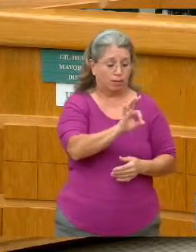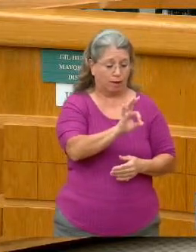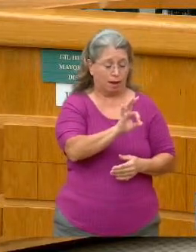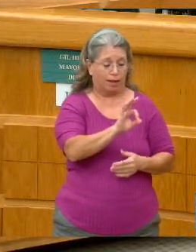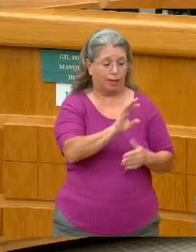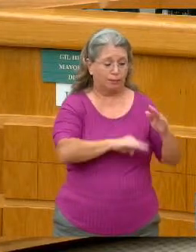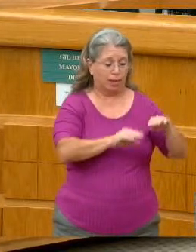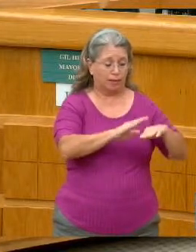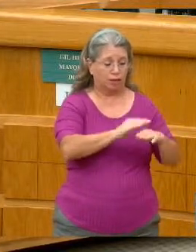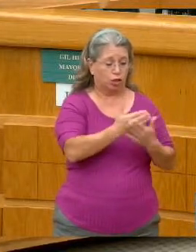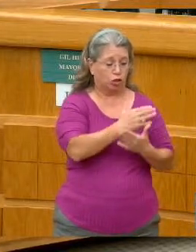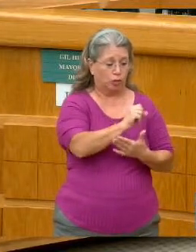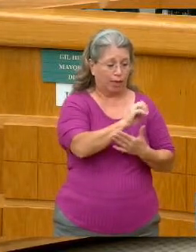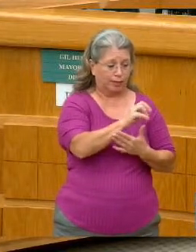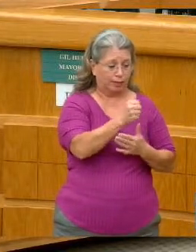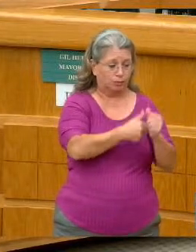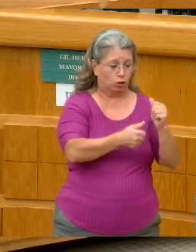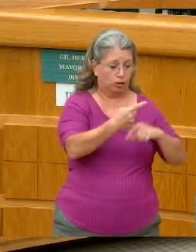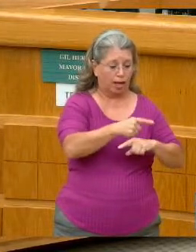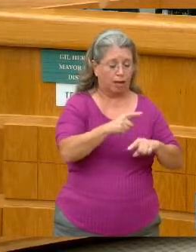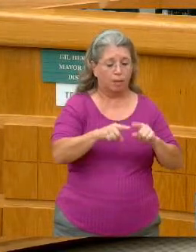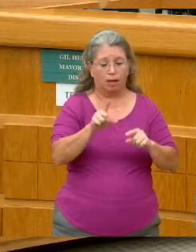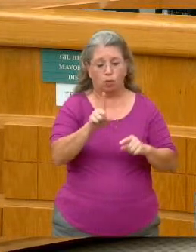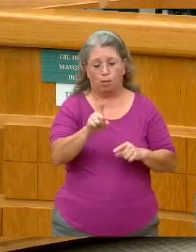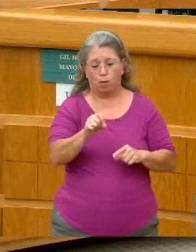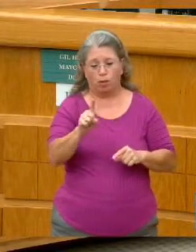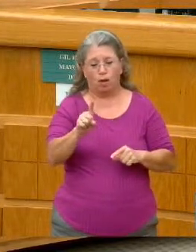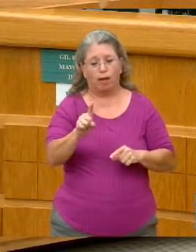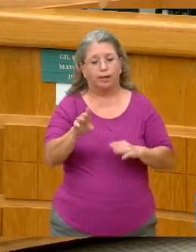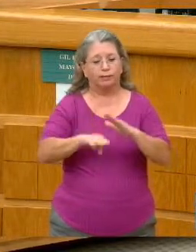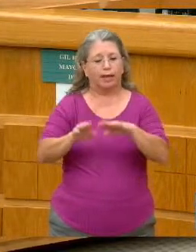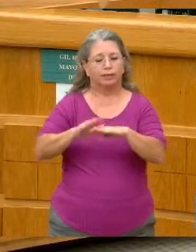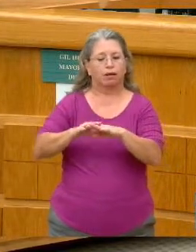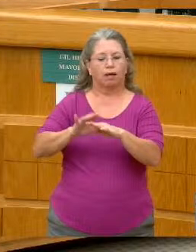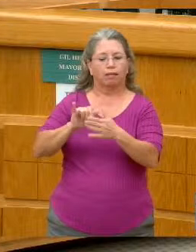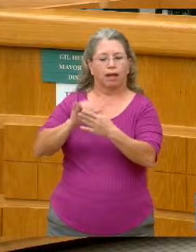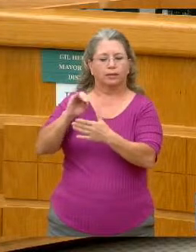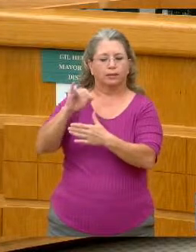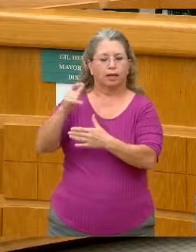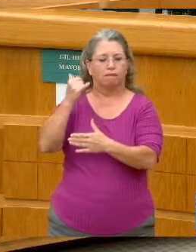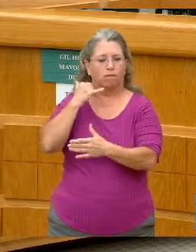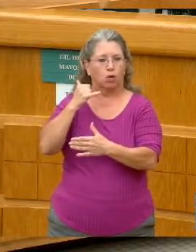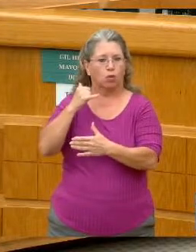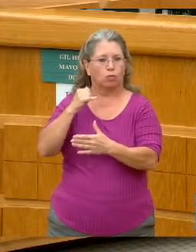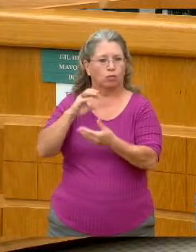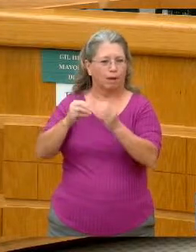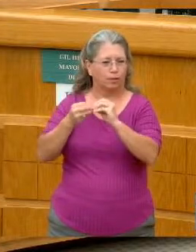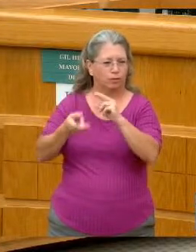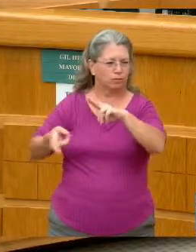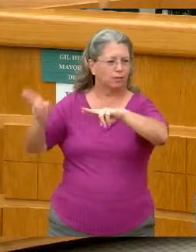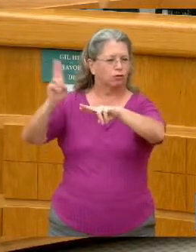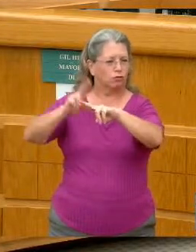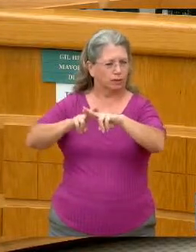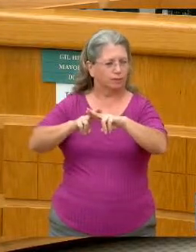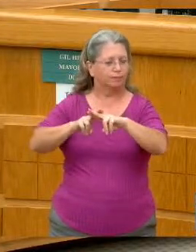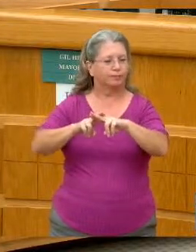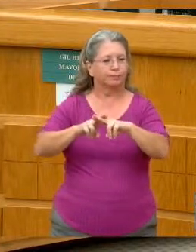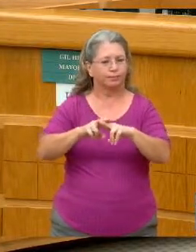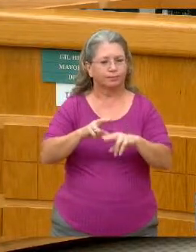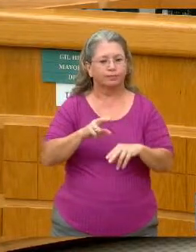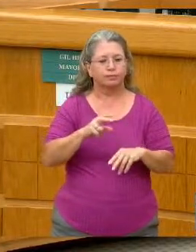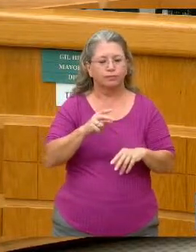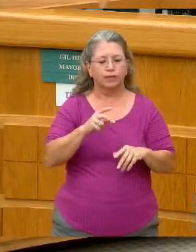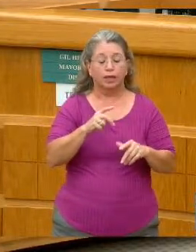cases per day. And so when this starts transitioning from below 1 to above 1, that's when we start to expect to see